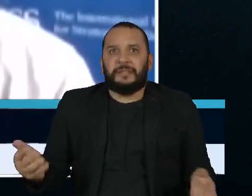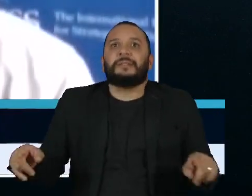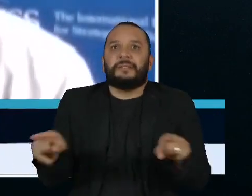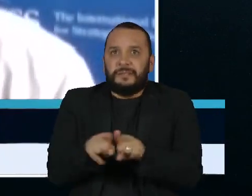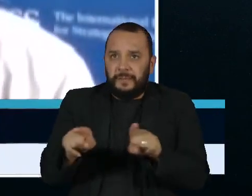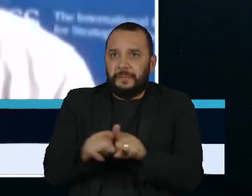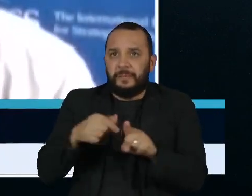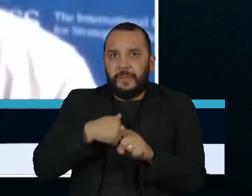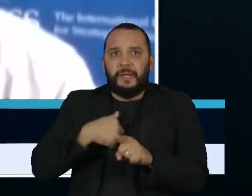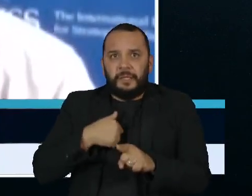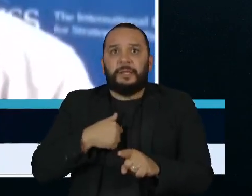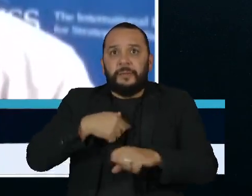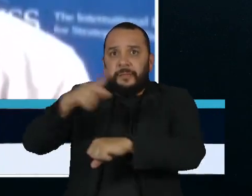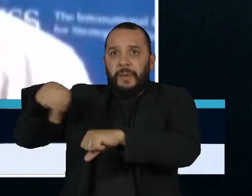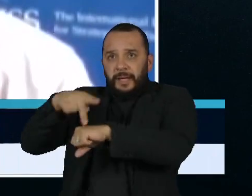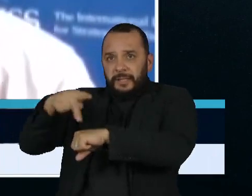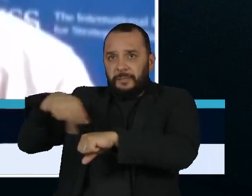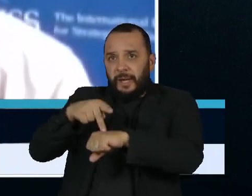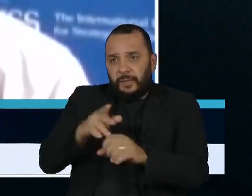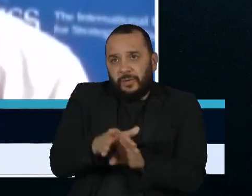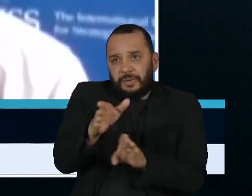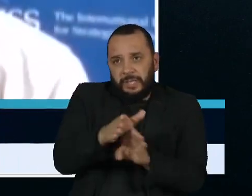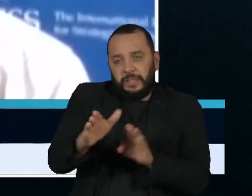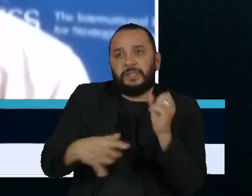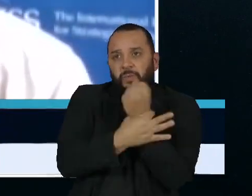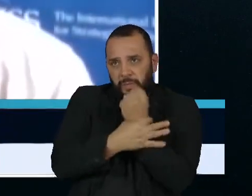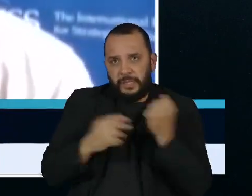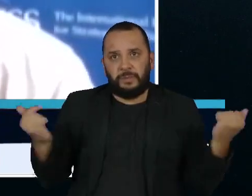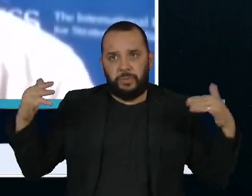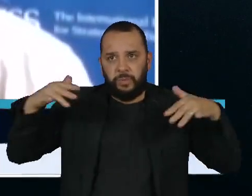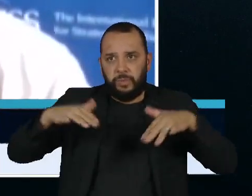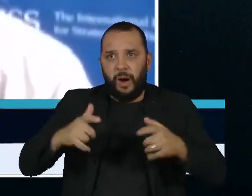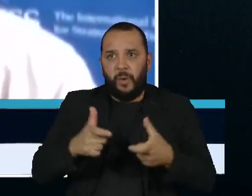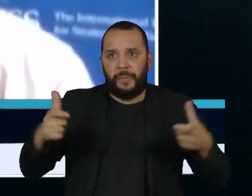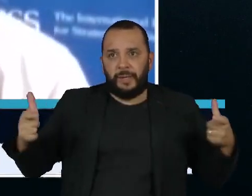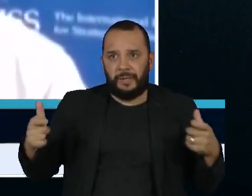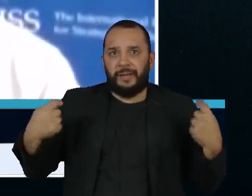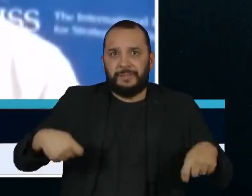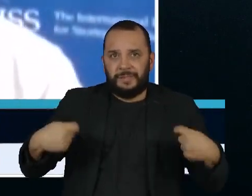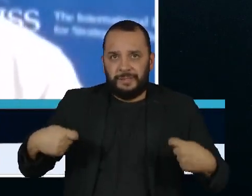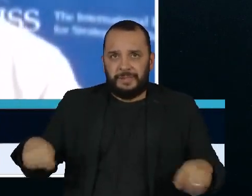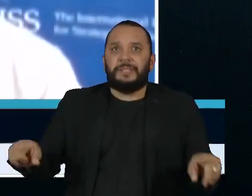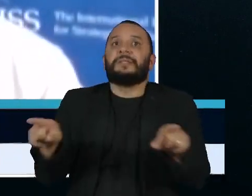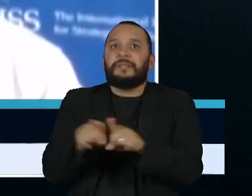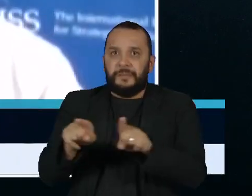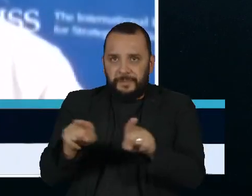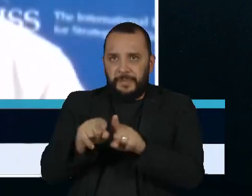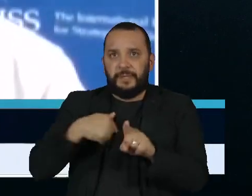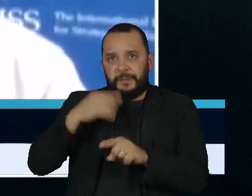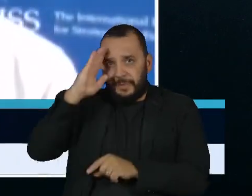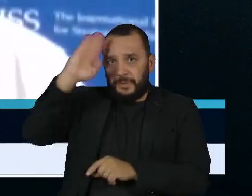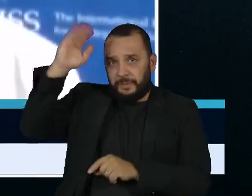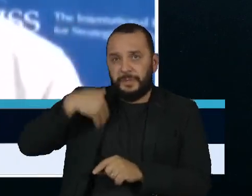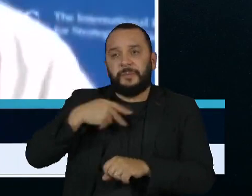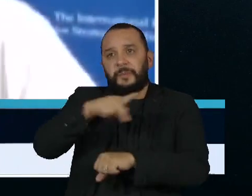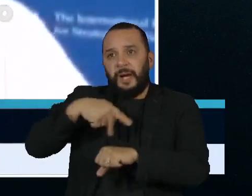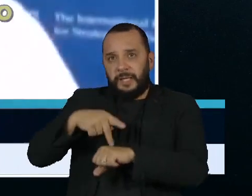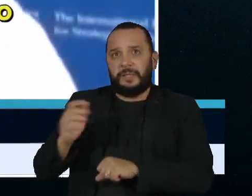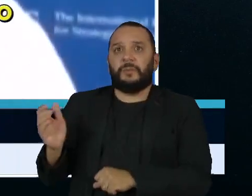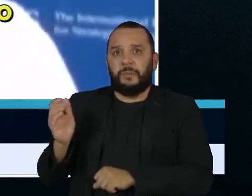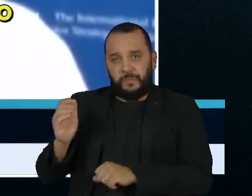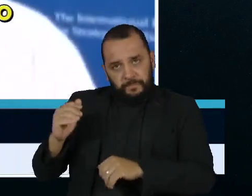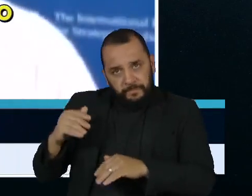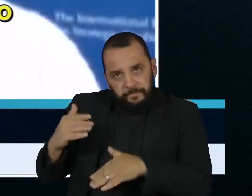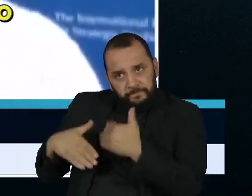the number of countries in the Security Council, and countries specifically from developing countries. This